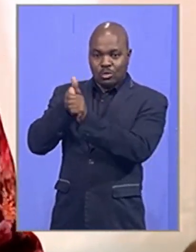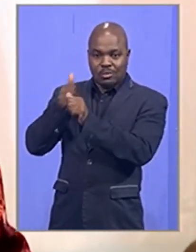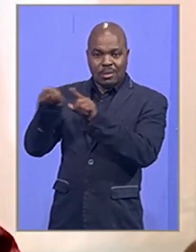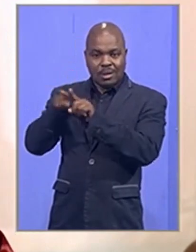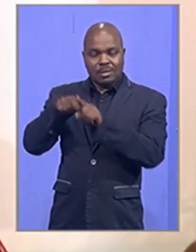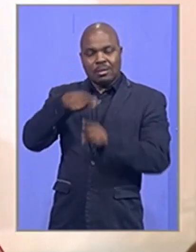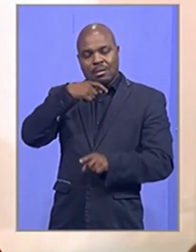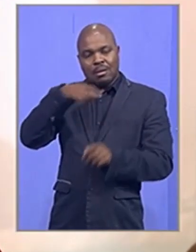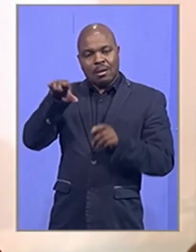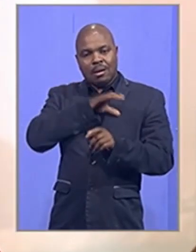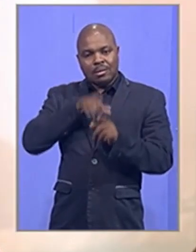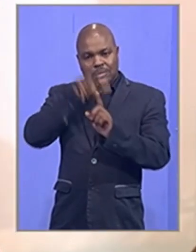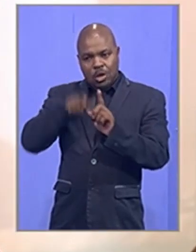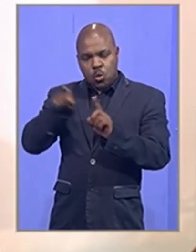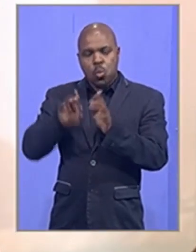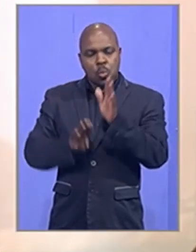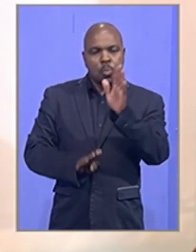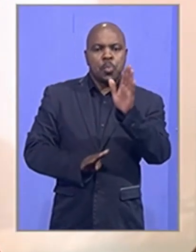to improve